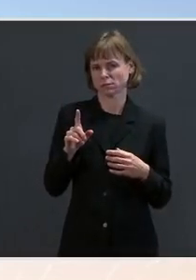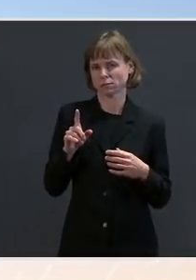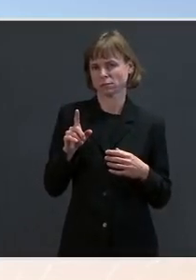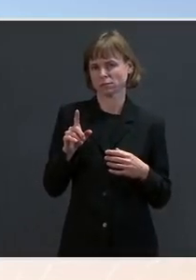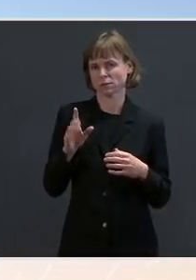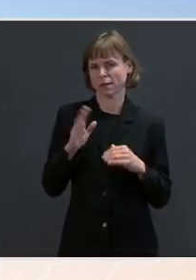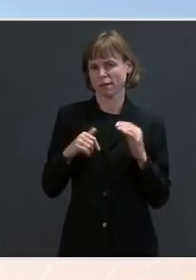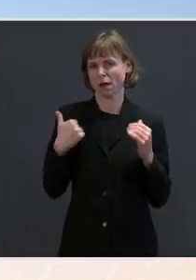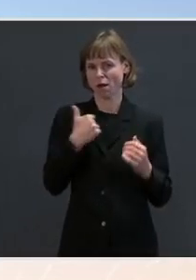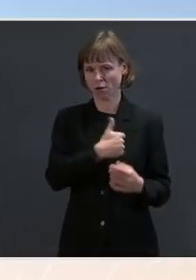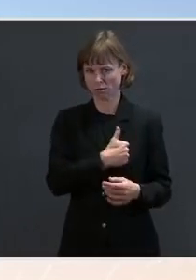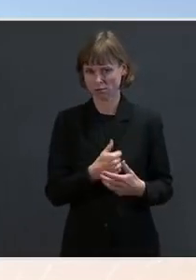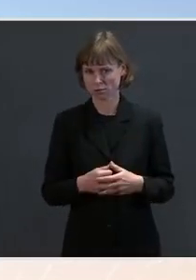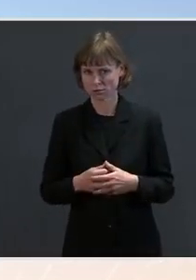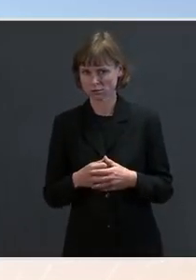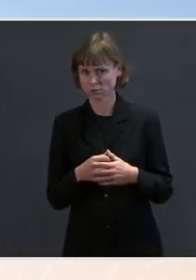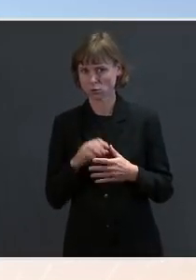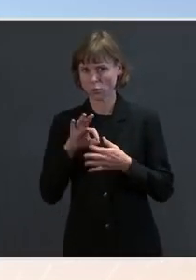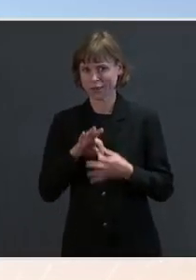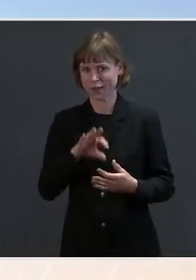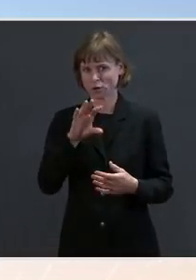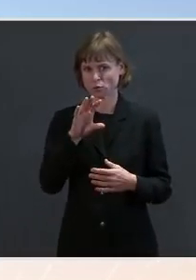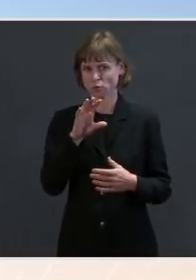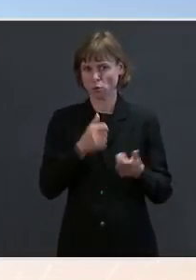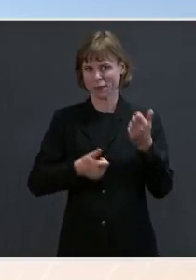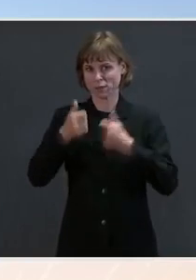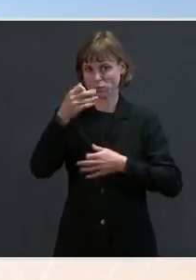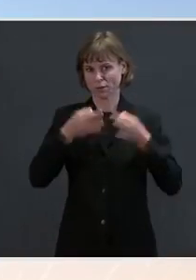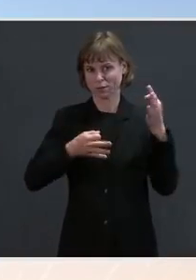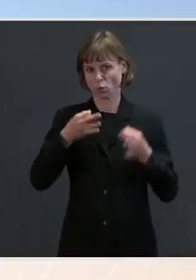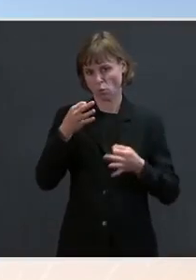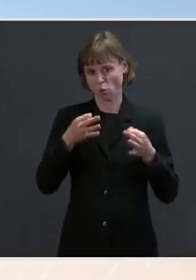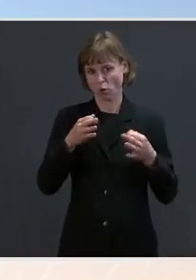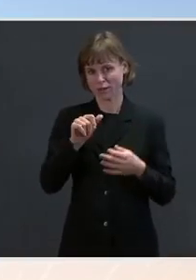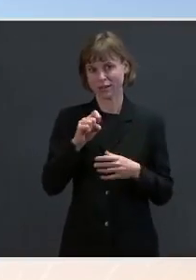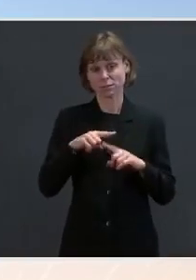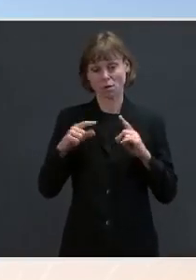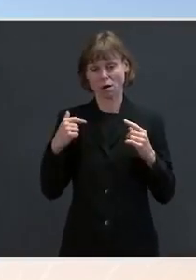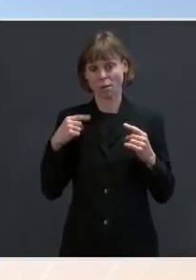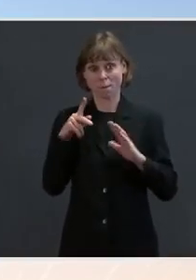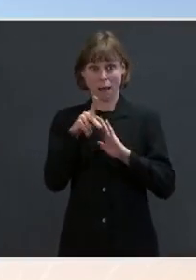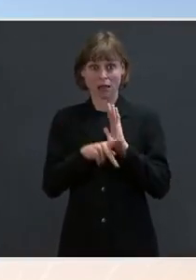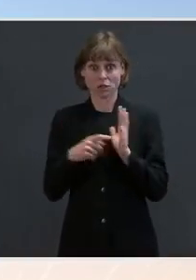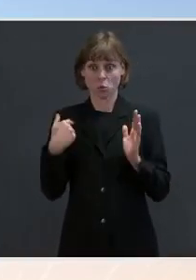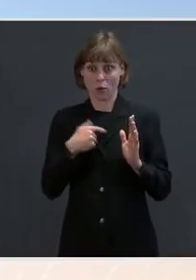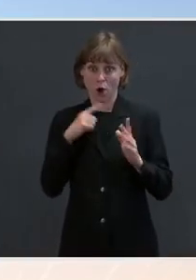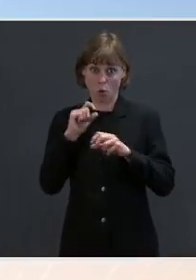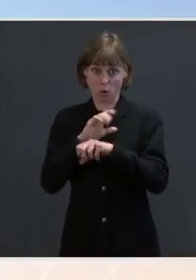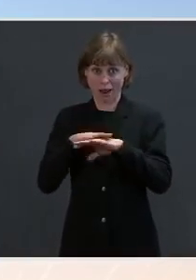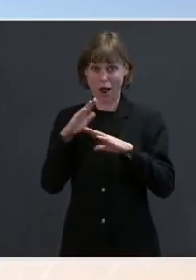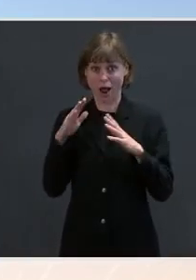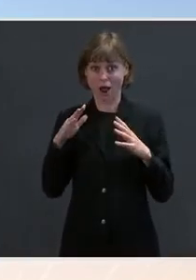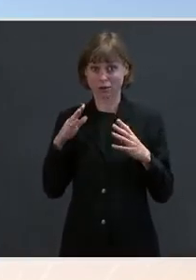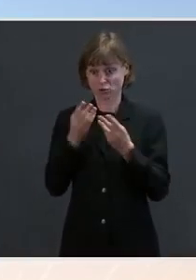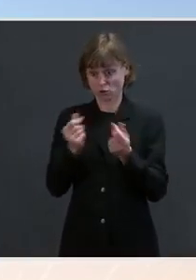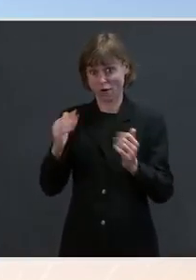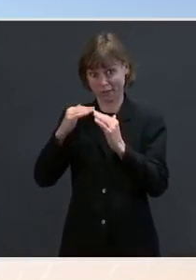than we would on the Supreme Court case. But as a policy, we are working to address the parity issues. Thank you,